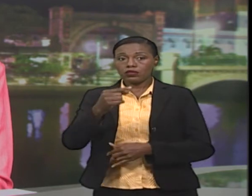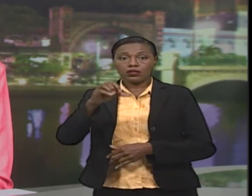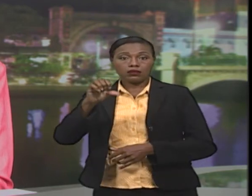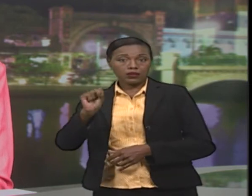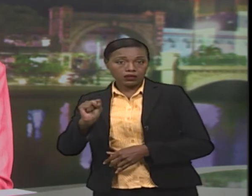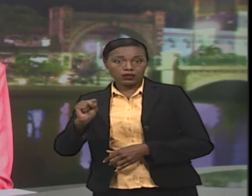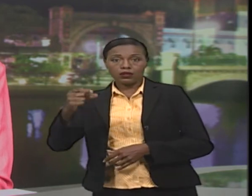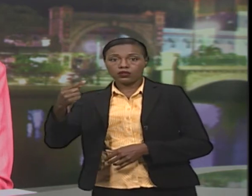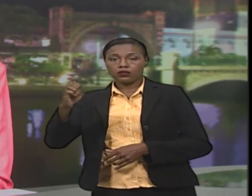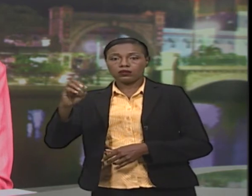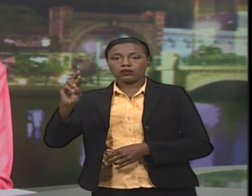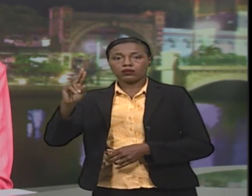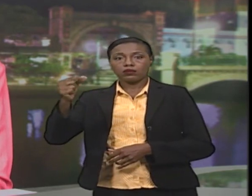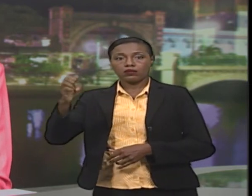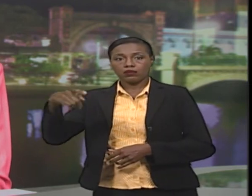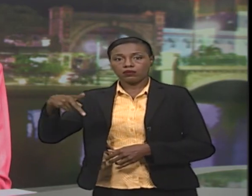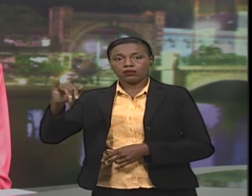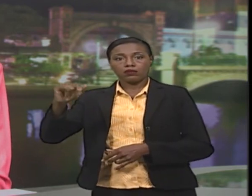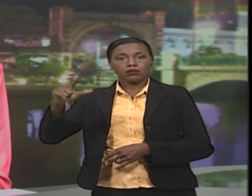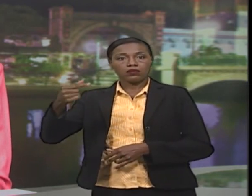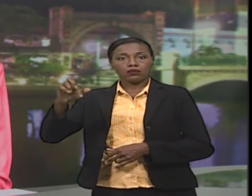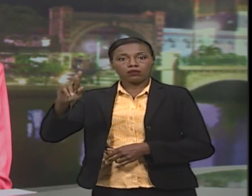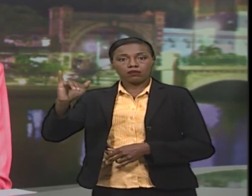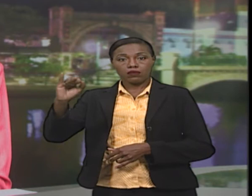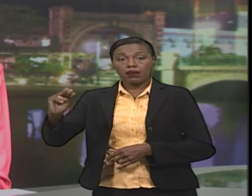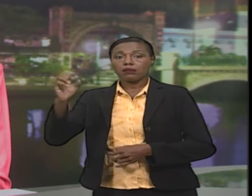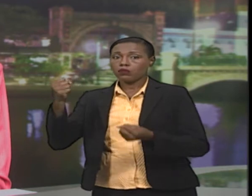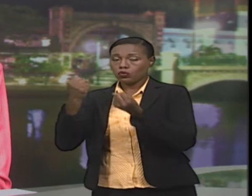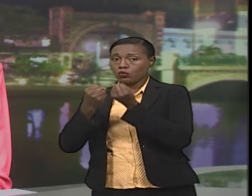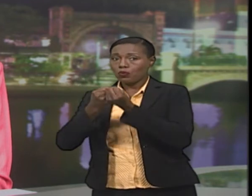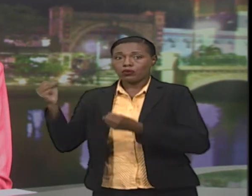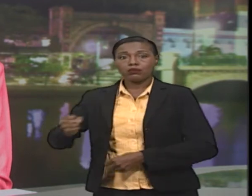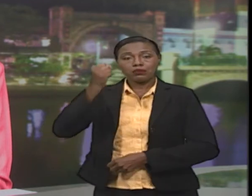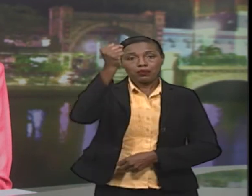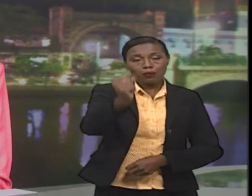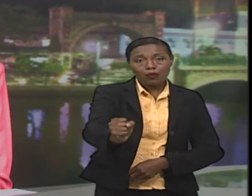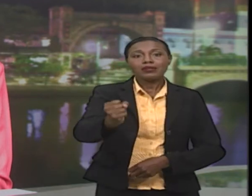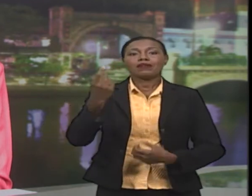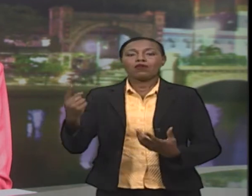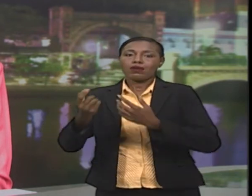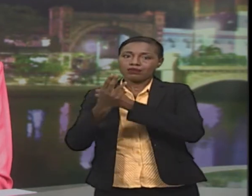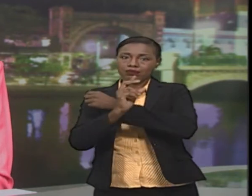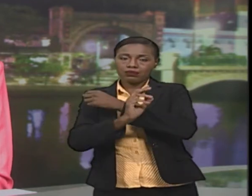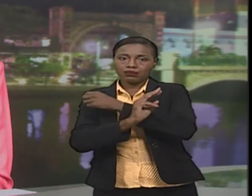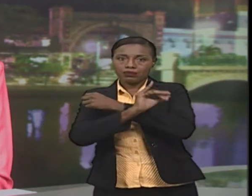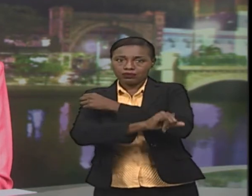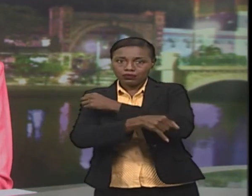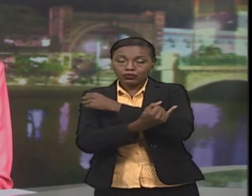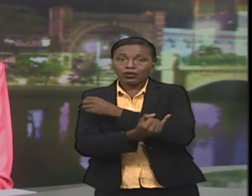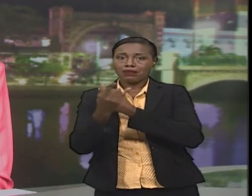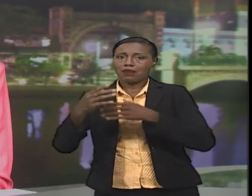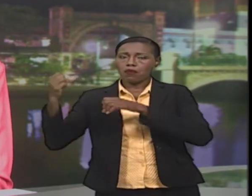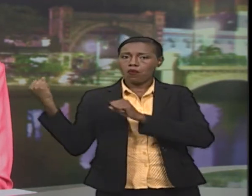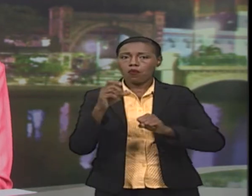current General Secretary, George Pilgrim, has been given the nod to run in the constituency, which is considered a stronghold. And Mrs.